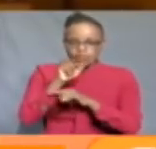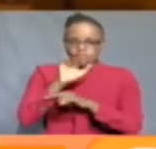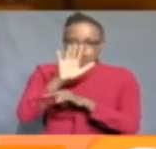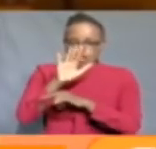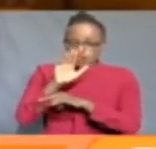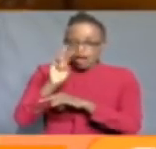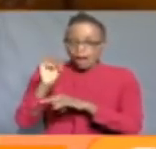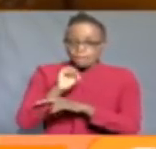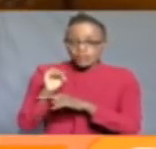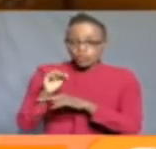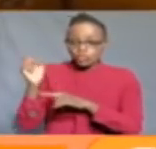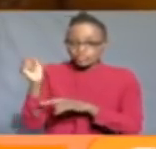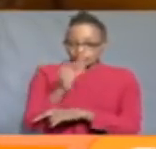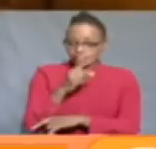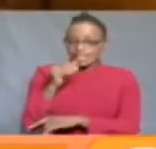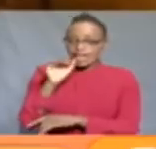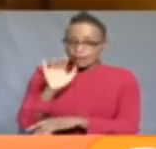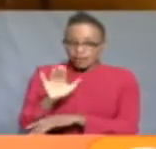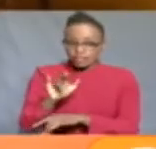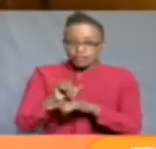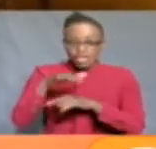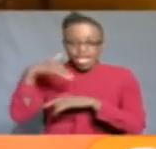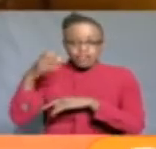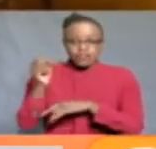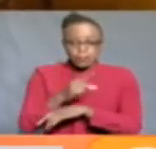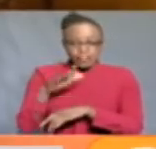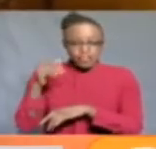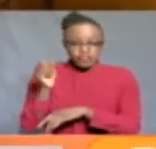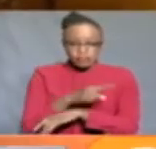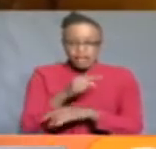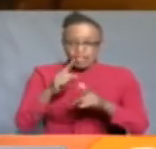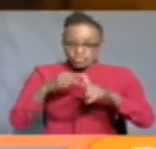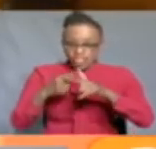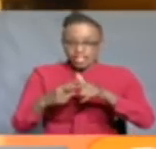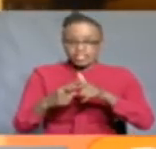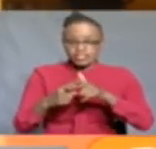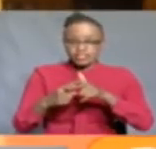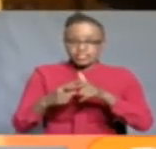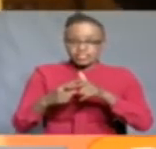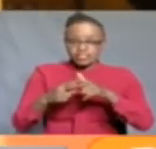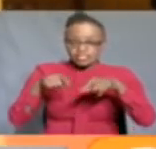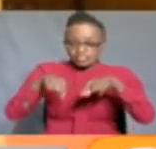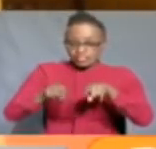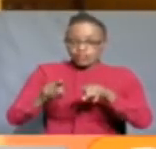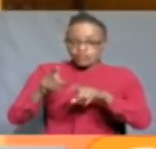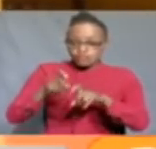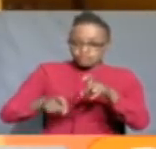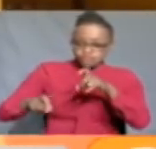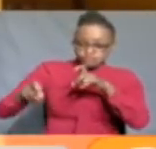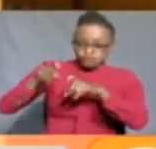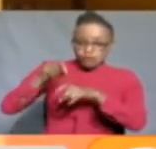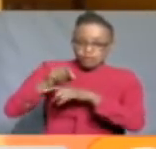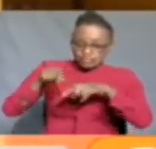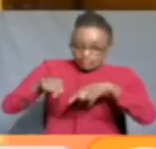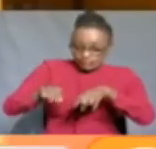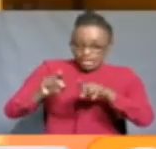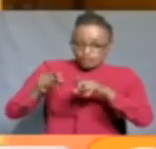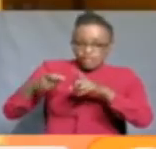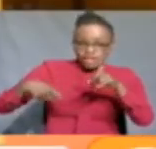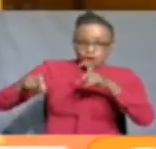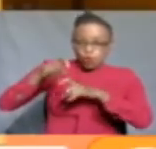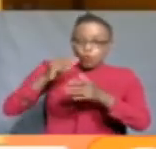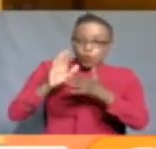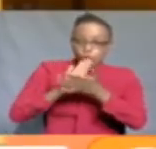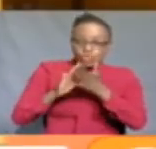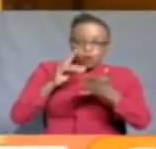5 million salary, monthly salary. And then he increased it himself without the